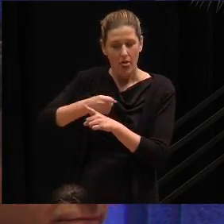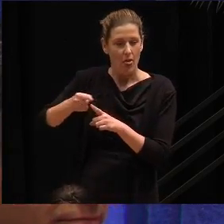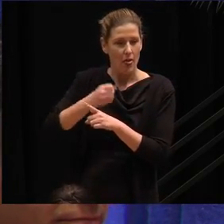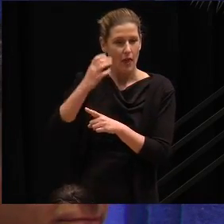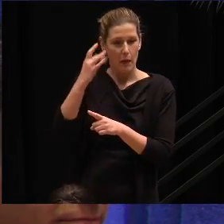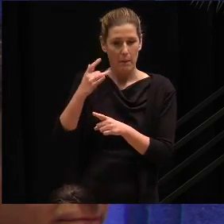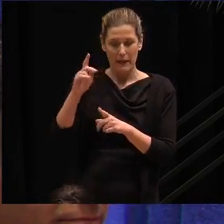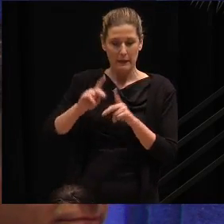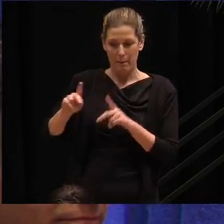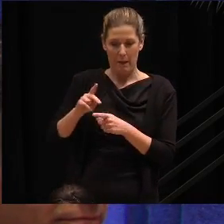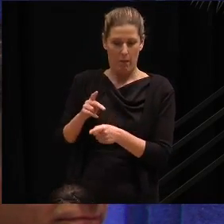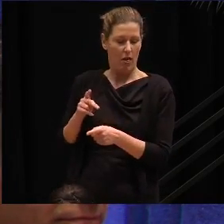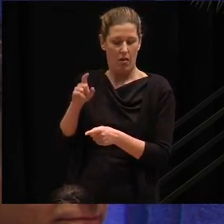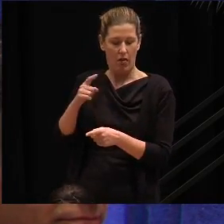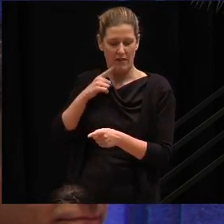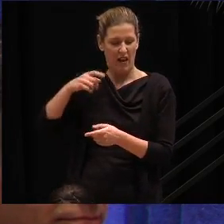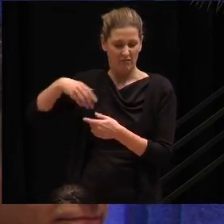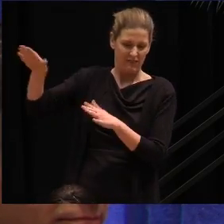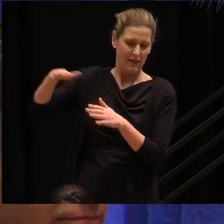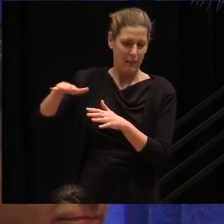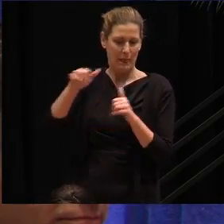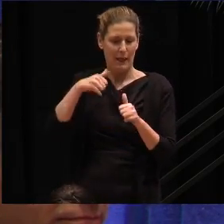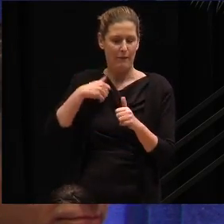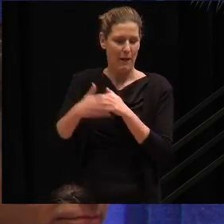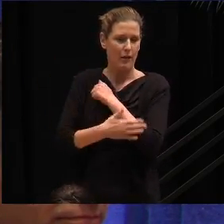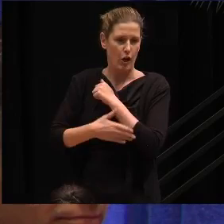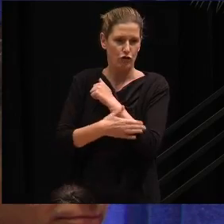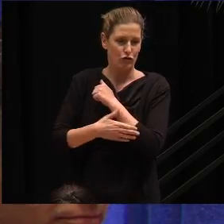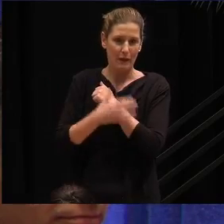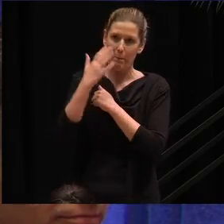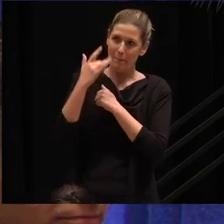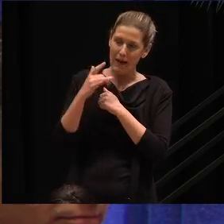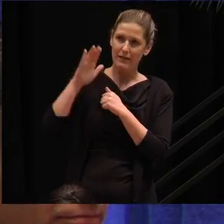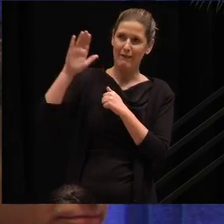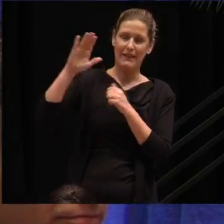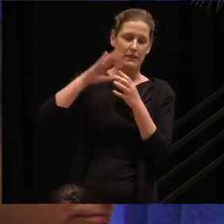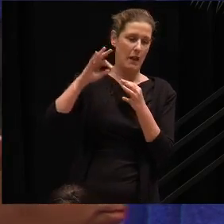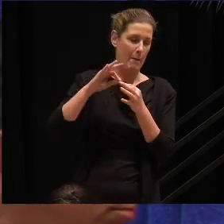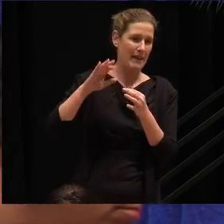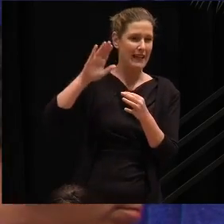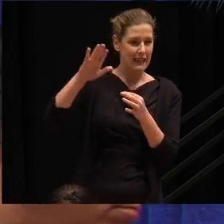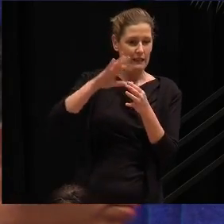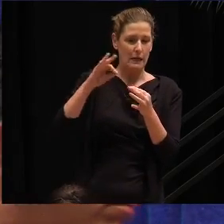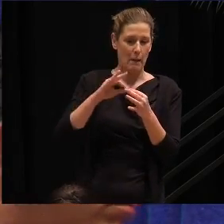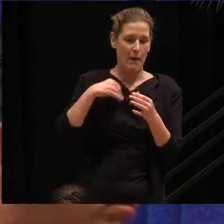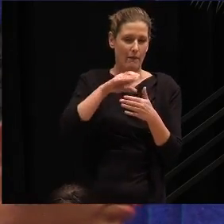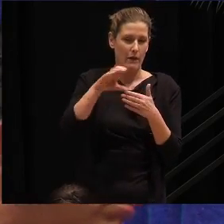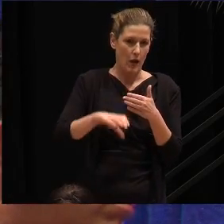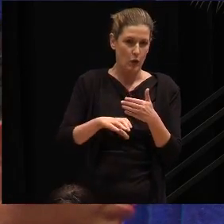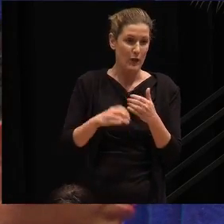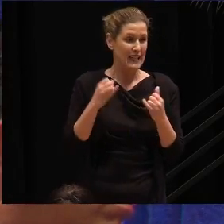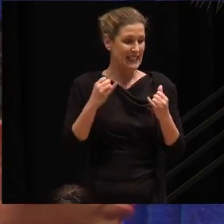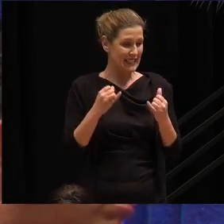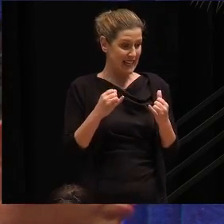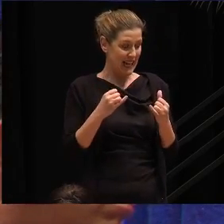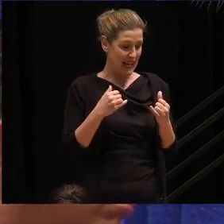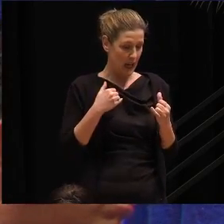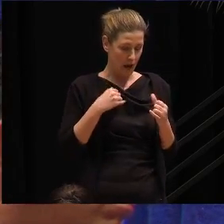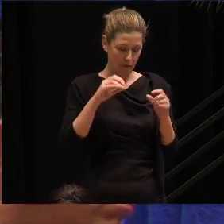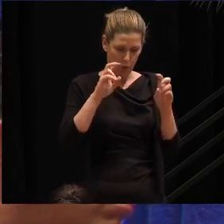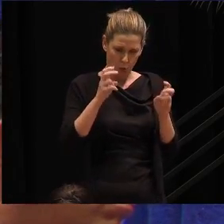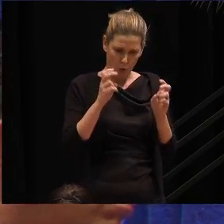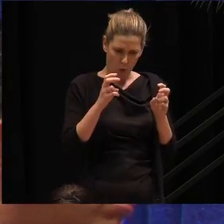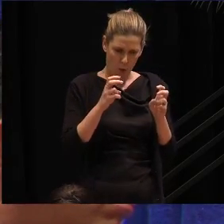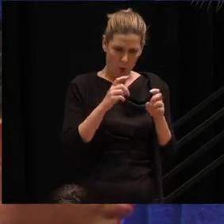Words have consequences, leadership has consequences. And in fact, today, there was a quote from The Hill